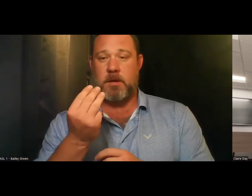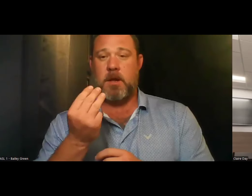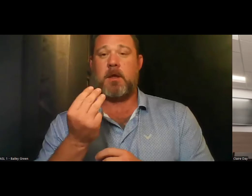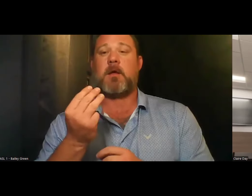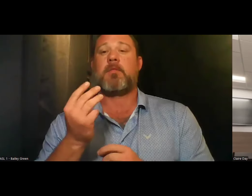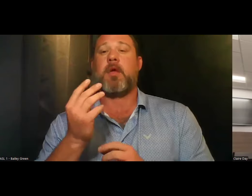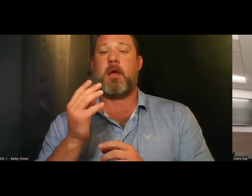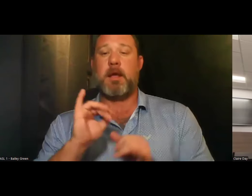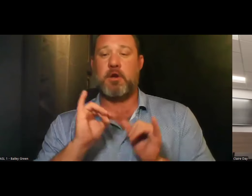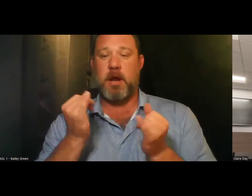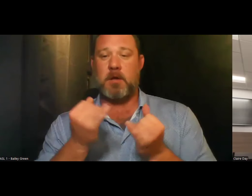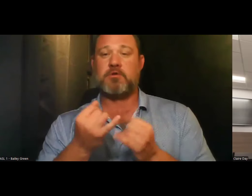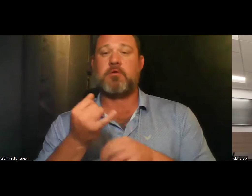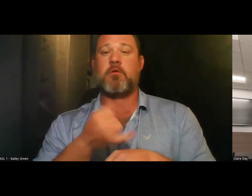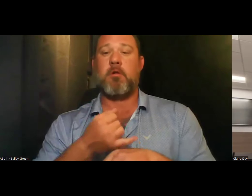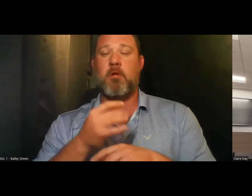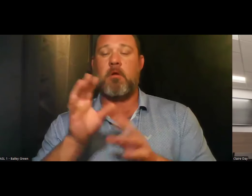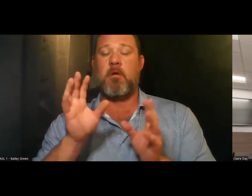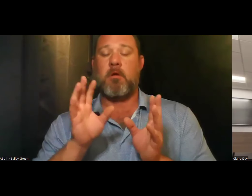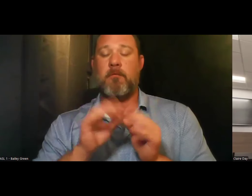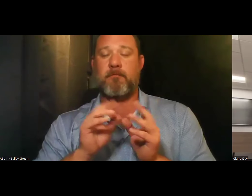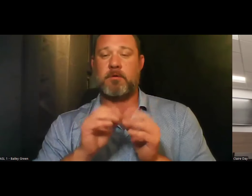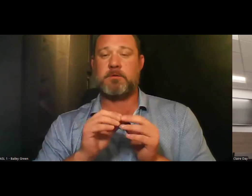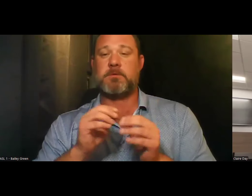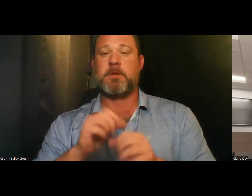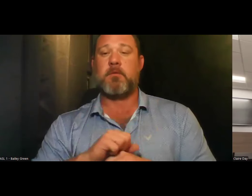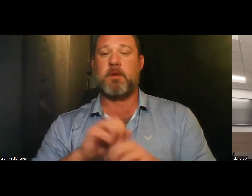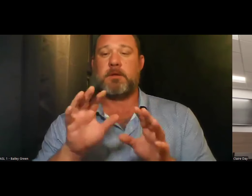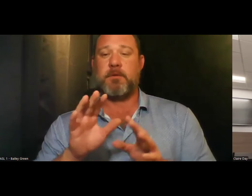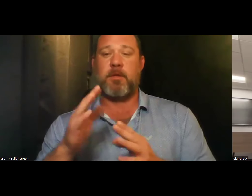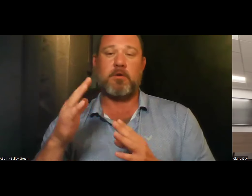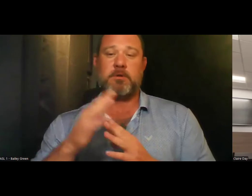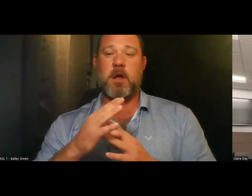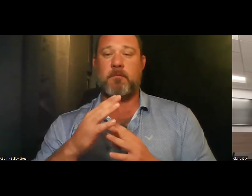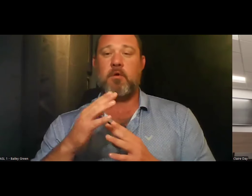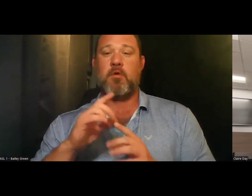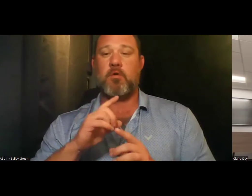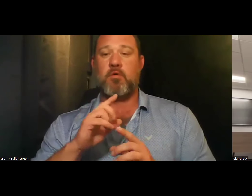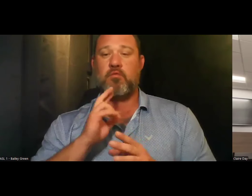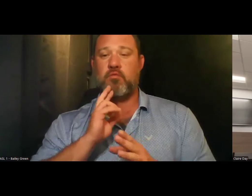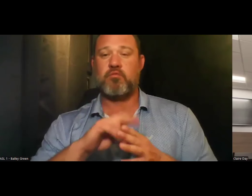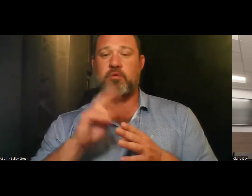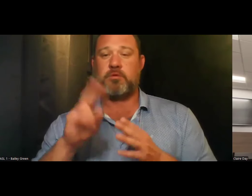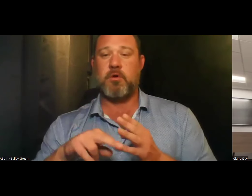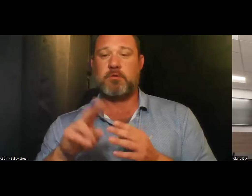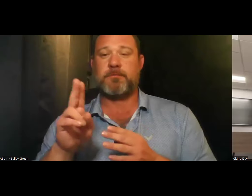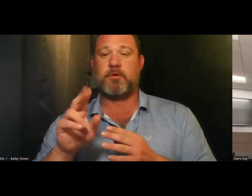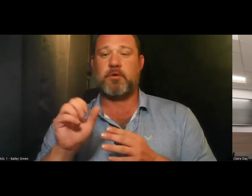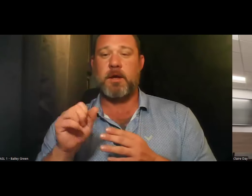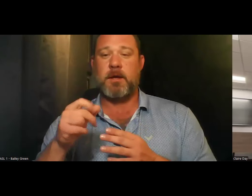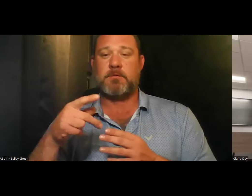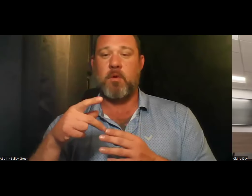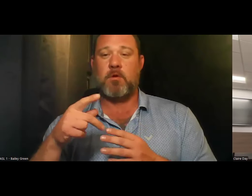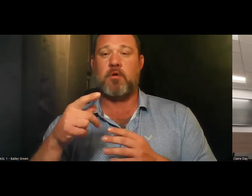Association International Conference, the U.S. Pointer Study released their top-line results for the U.S. Pointer trial, and I